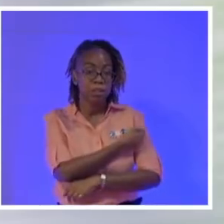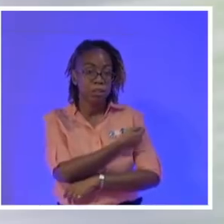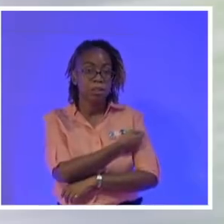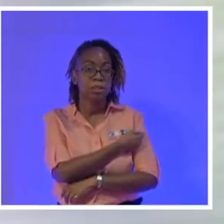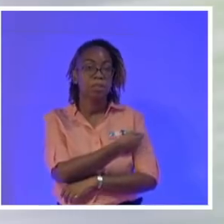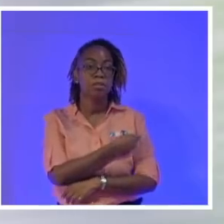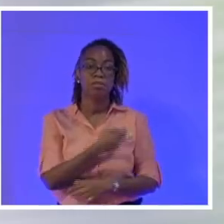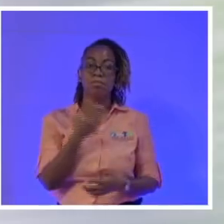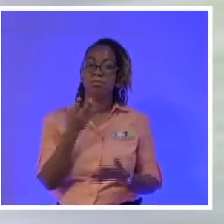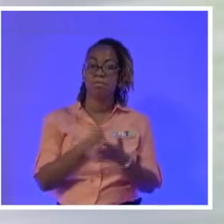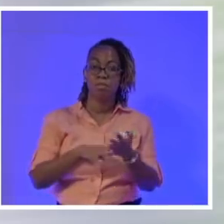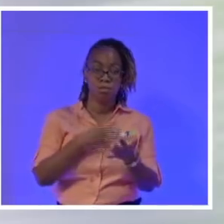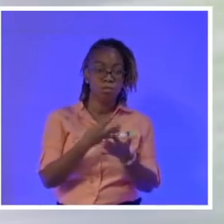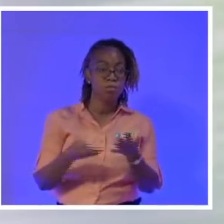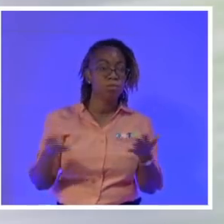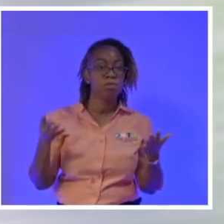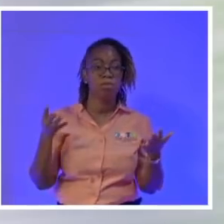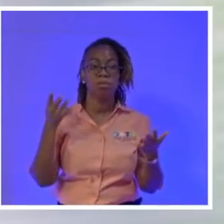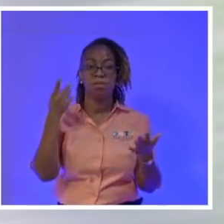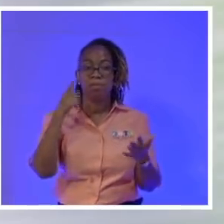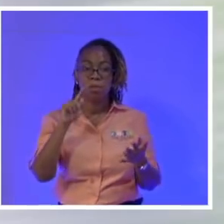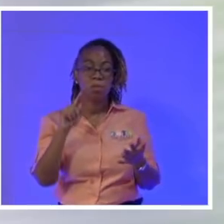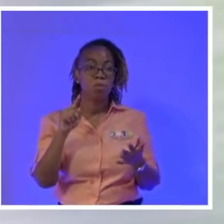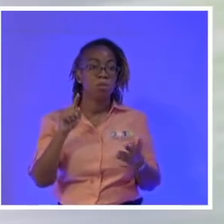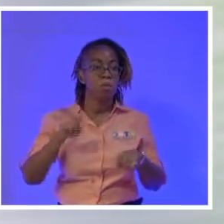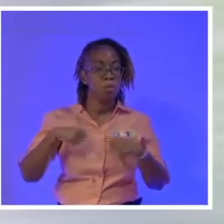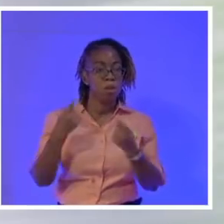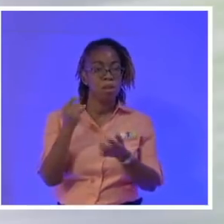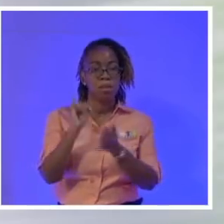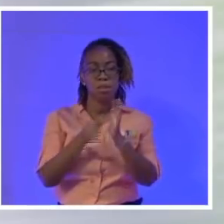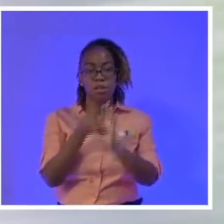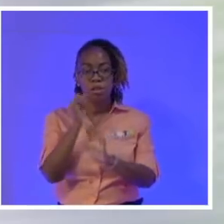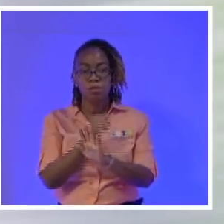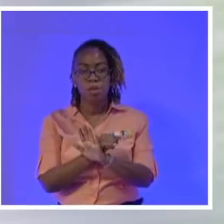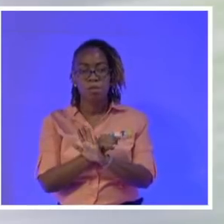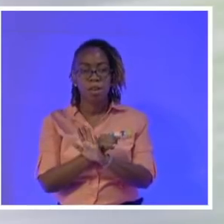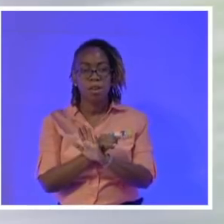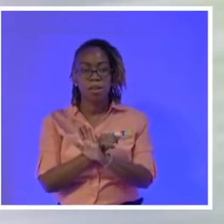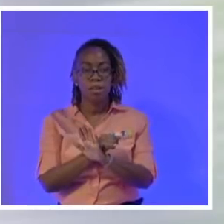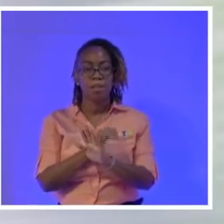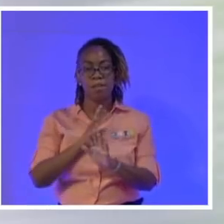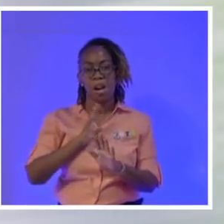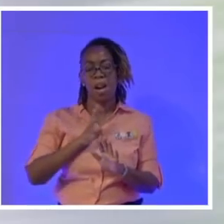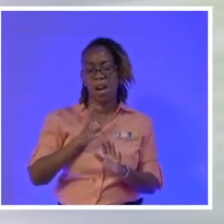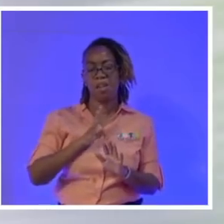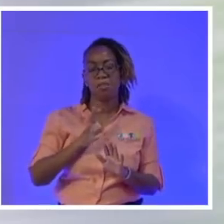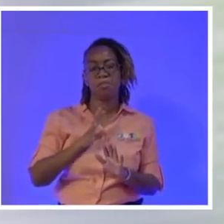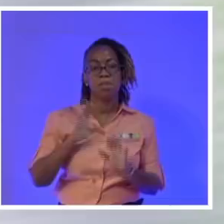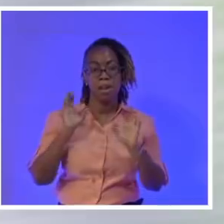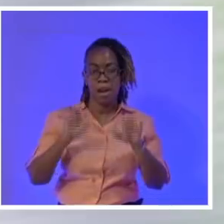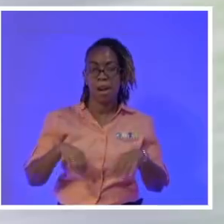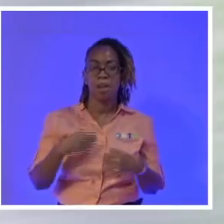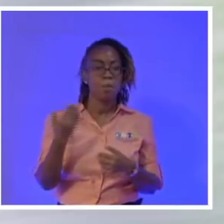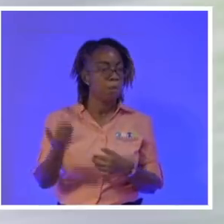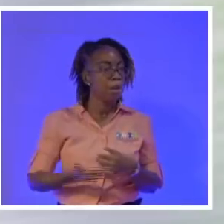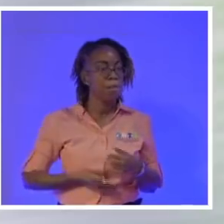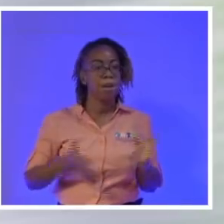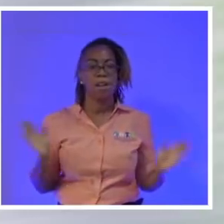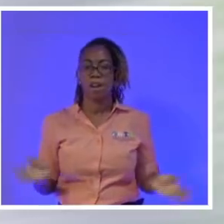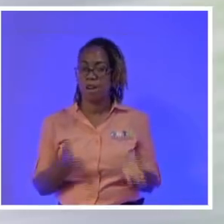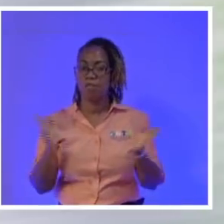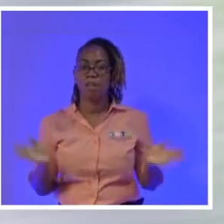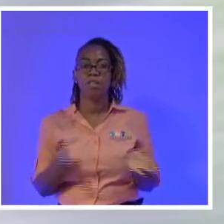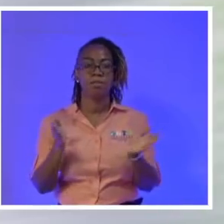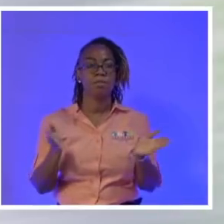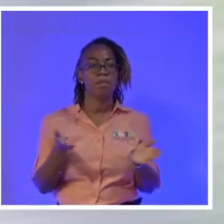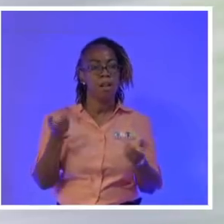timetable to go in during the month of January to be boosted, you are quite welcome, and we encourage you to come